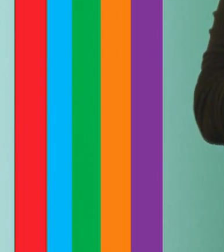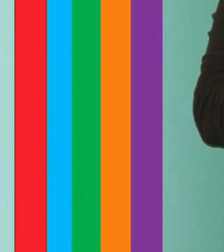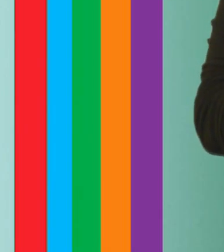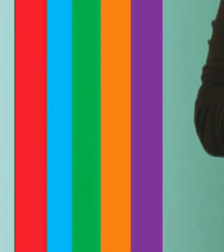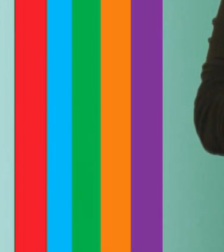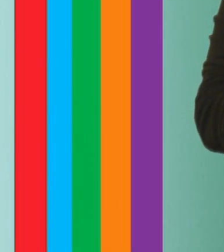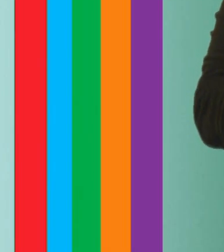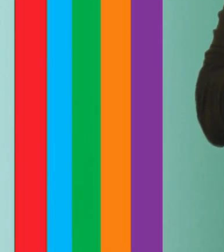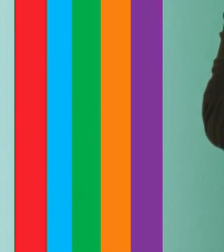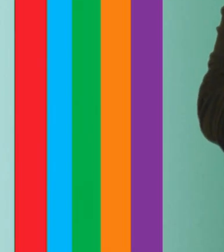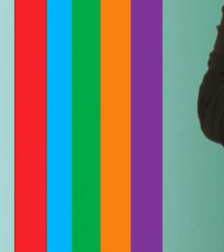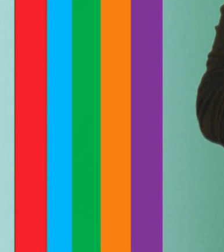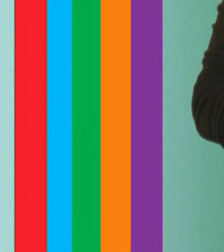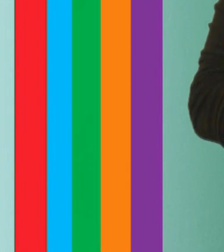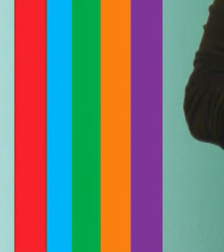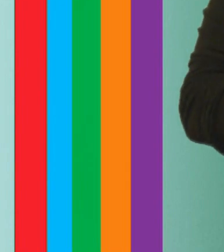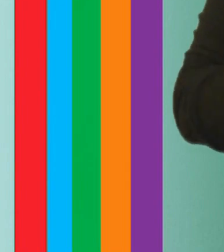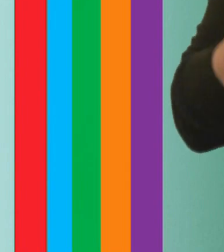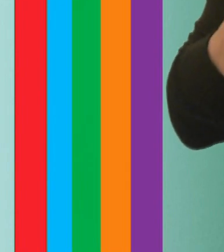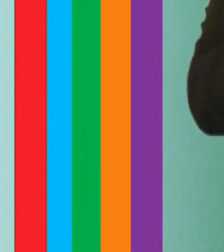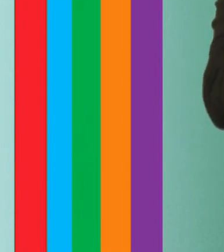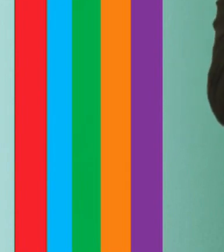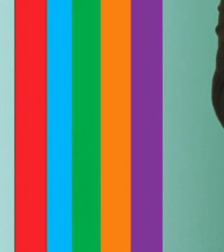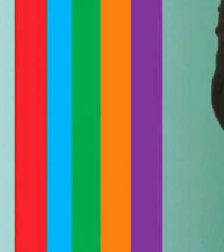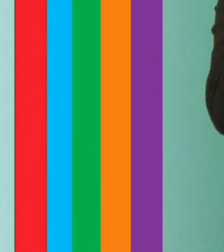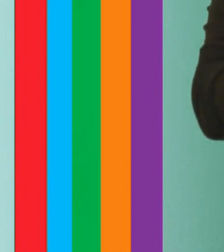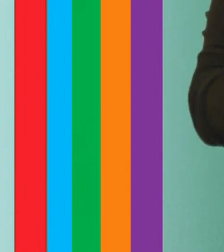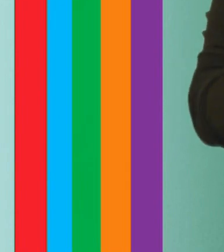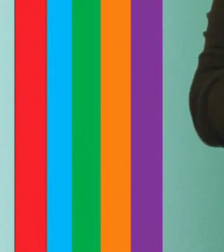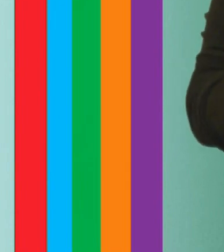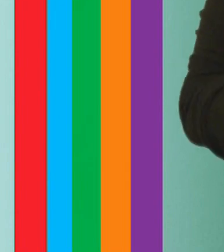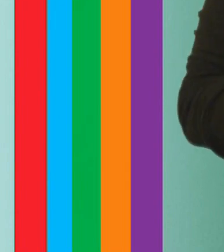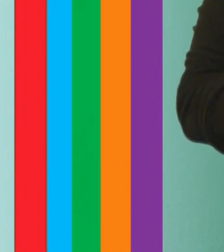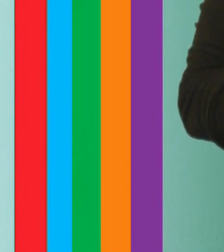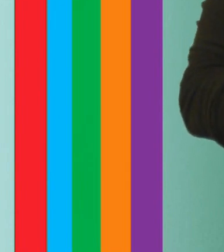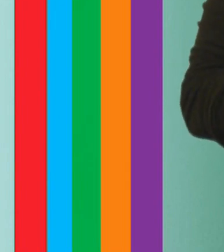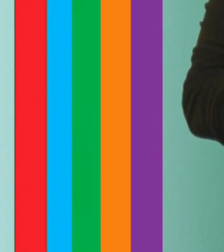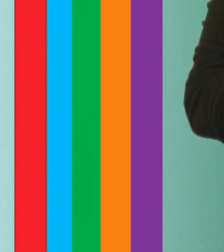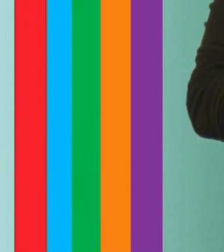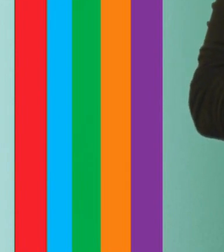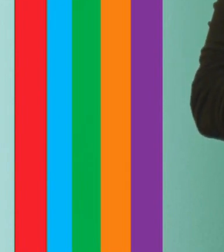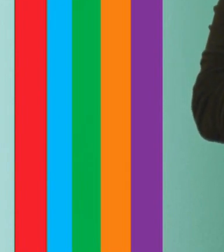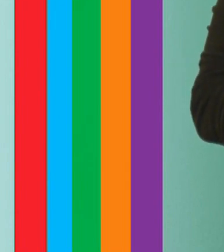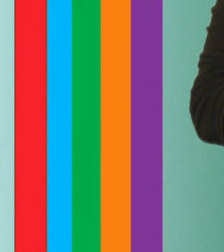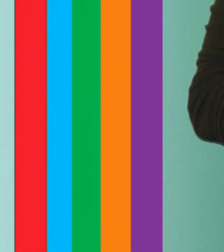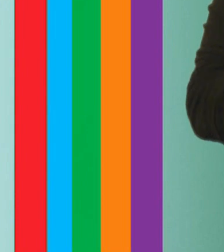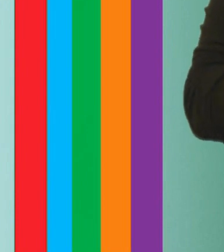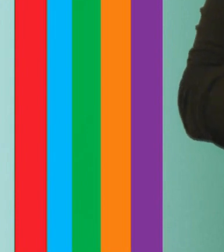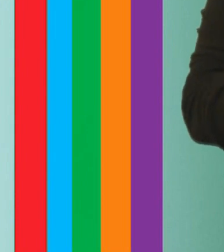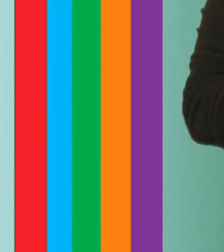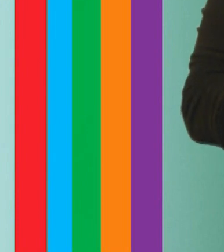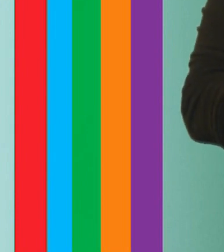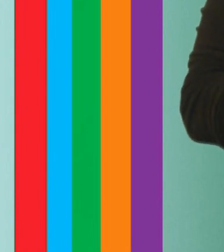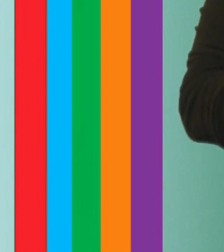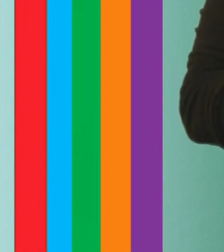Do you like to draw? And do you like to make things look as though they're jumping off the page, like they're 3D? Did you know that maths can help with that? Next